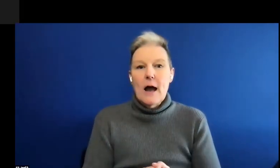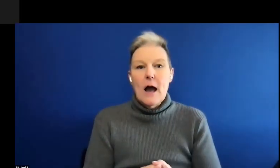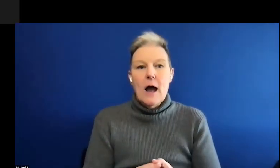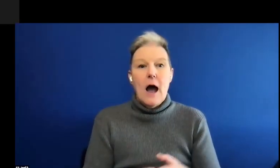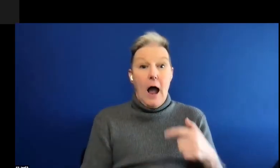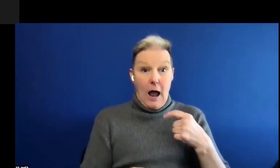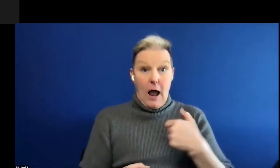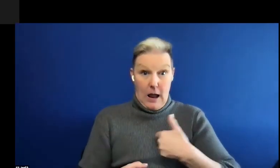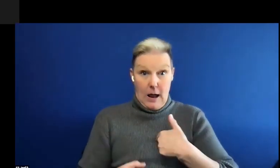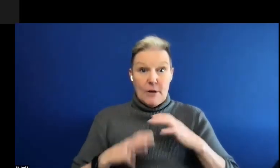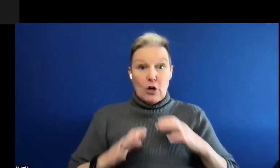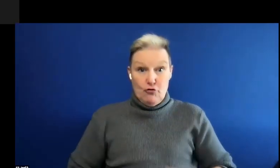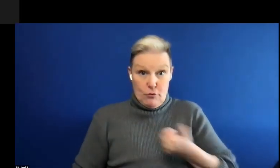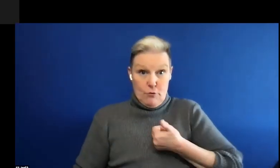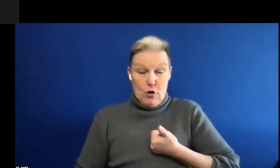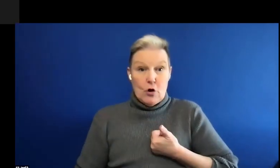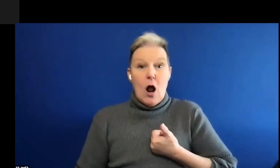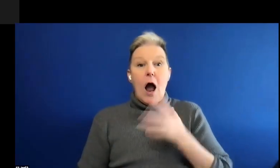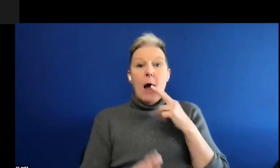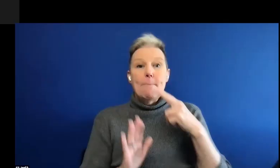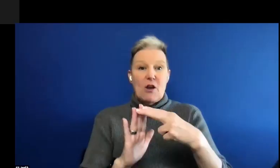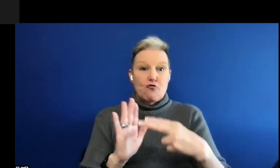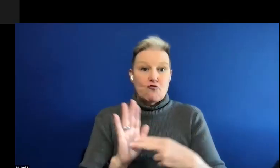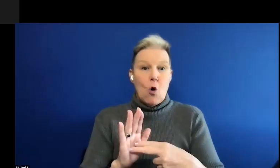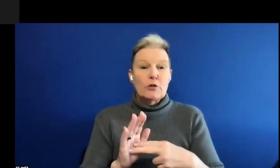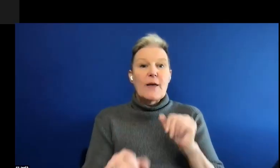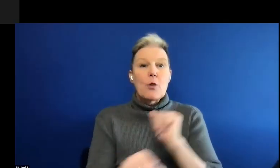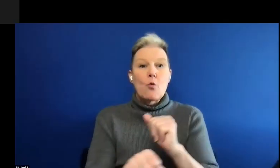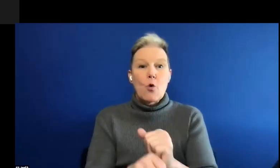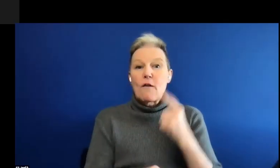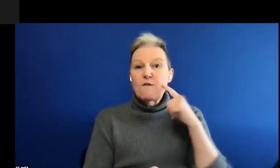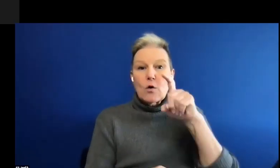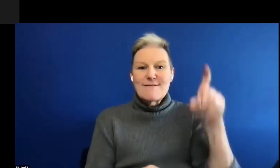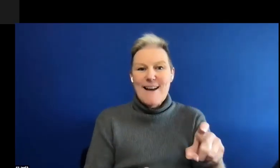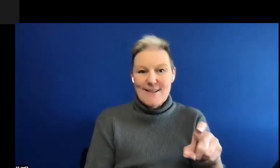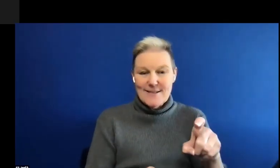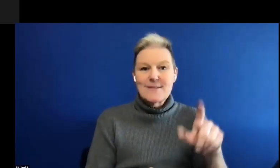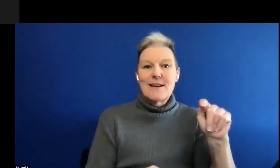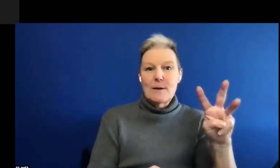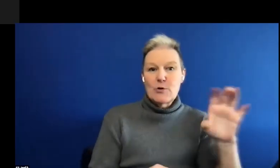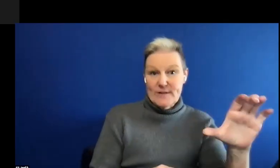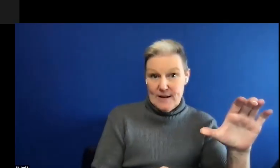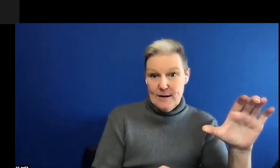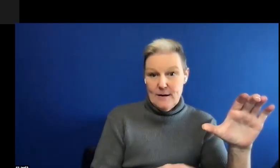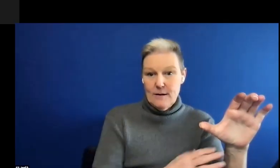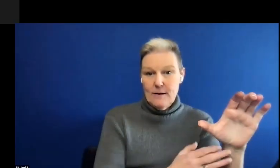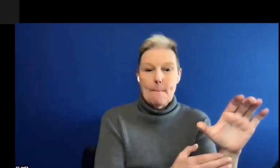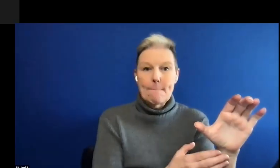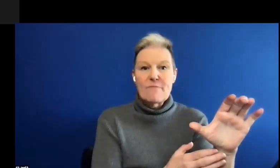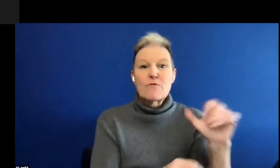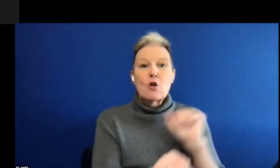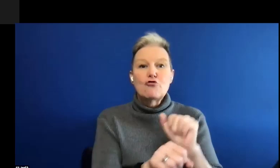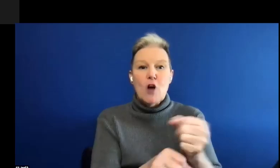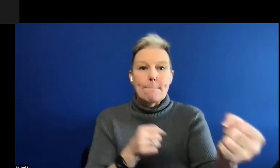a consumer. I'm currently enrolled in the Work for Texas Workforce Commission